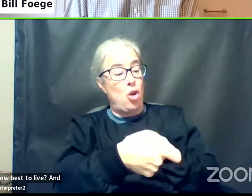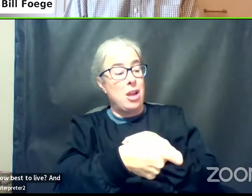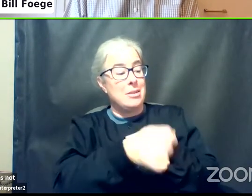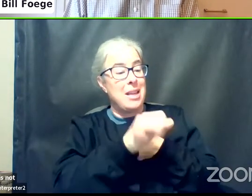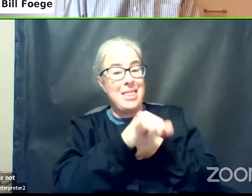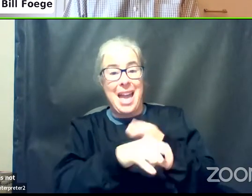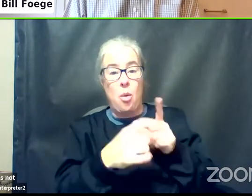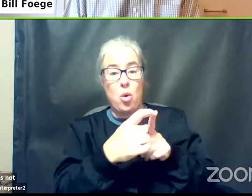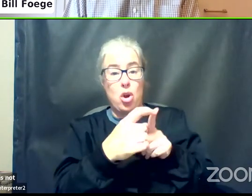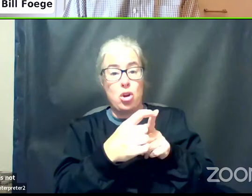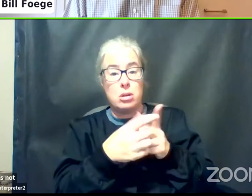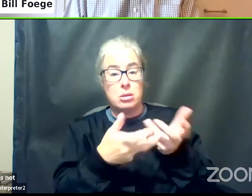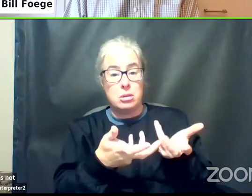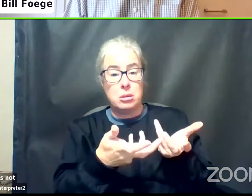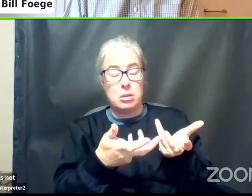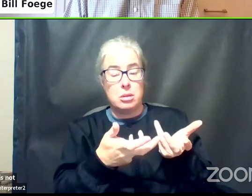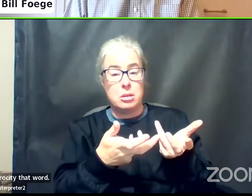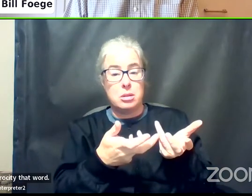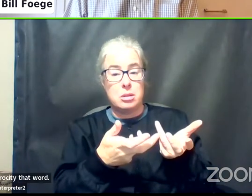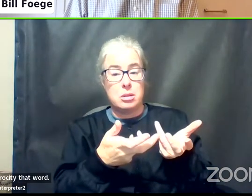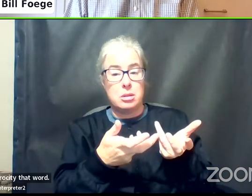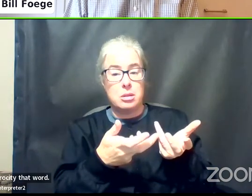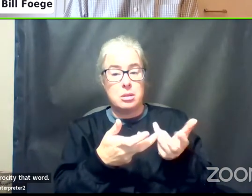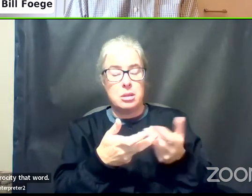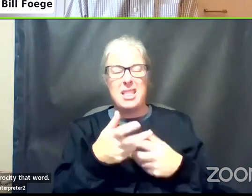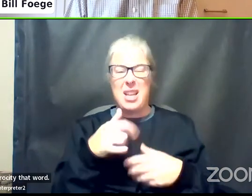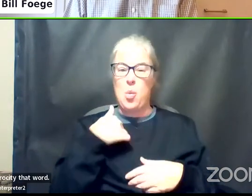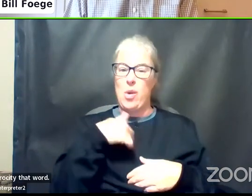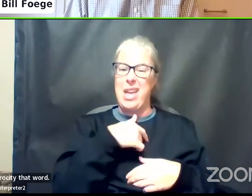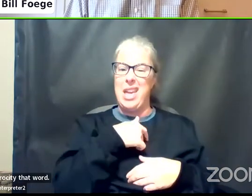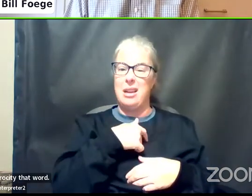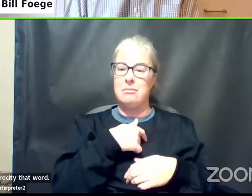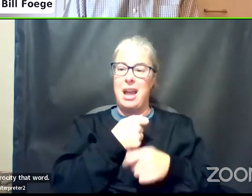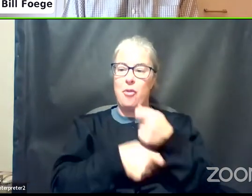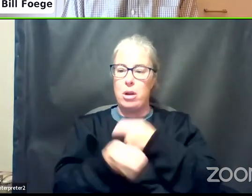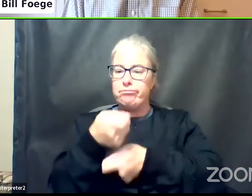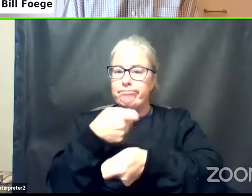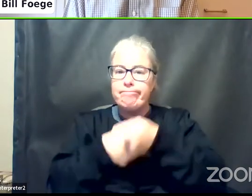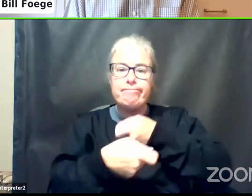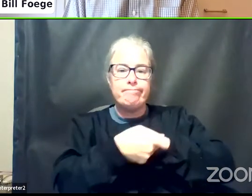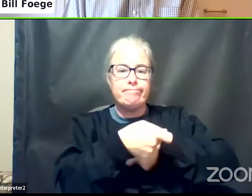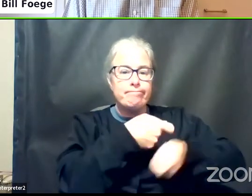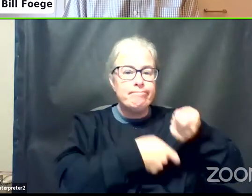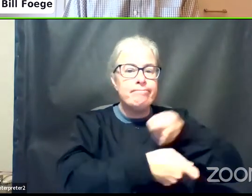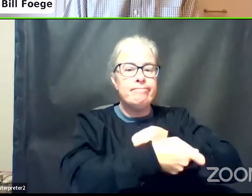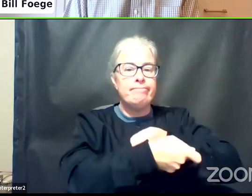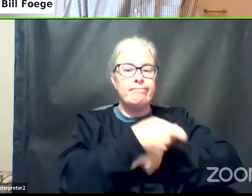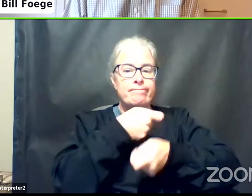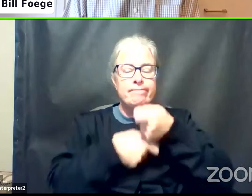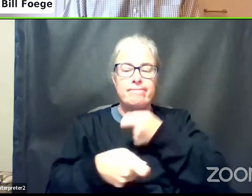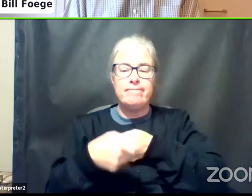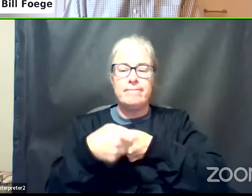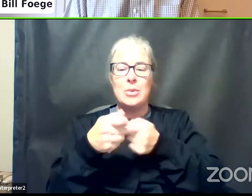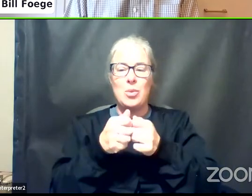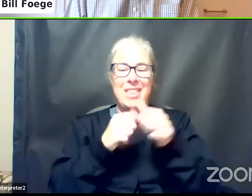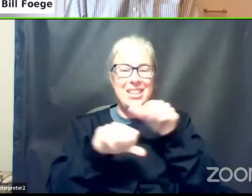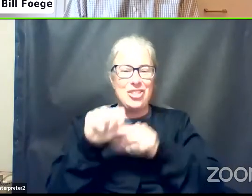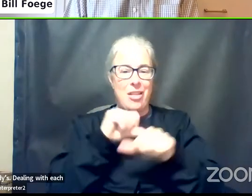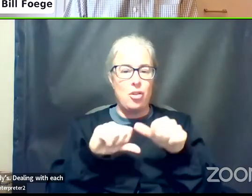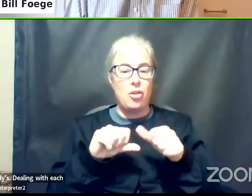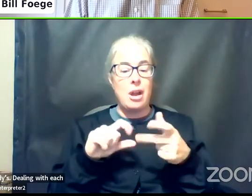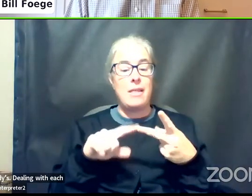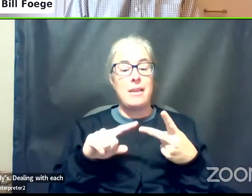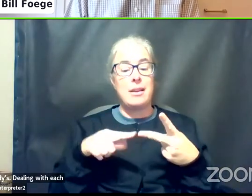word and so this is we that everybody's dealing with each other and then